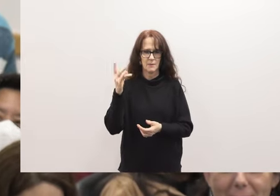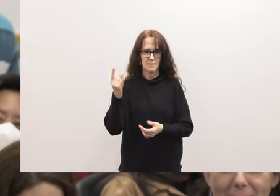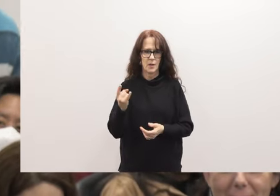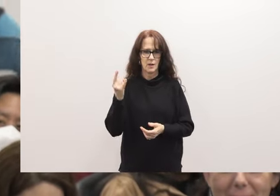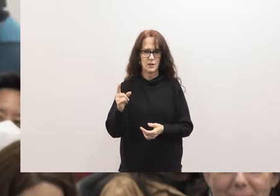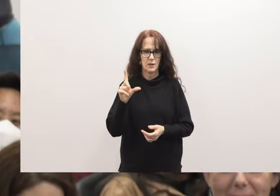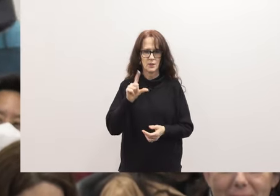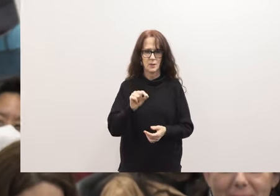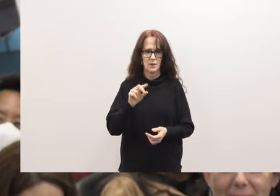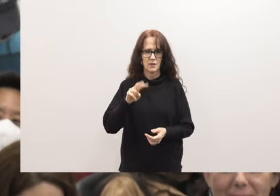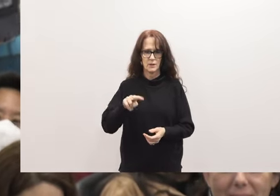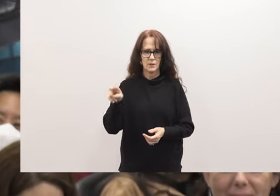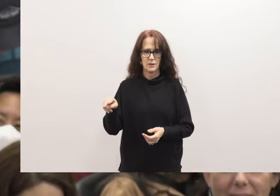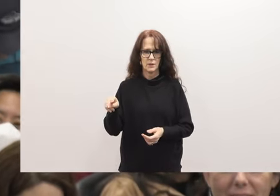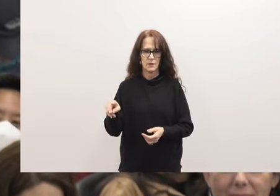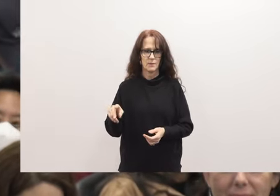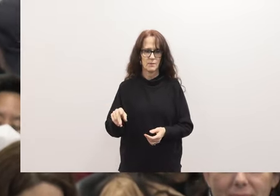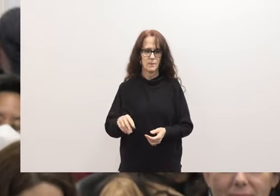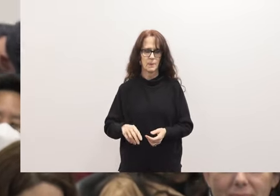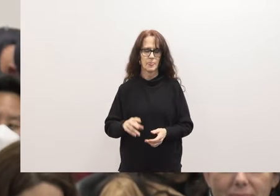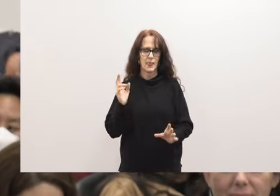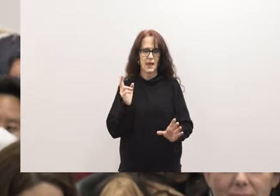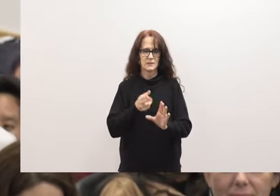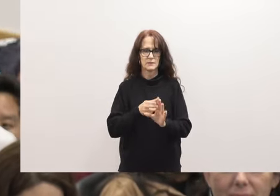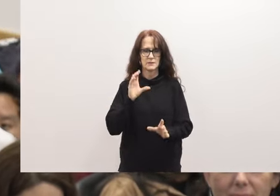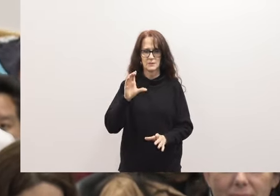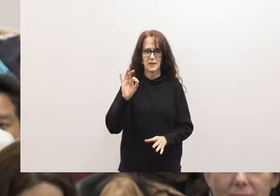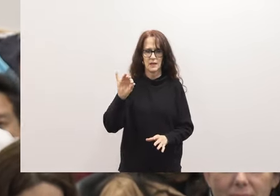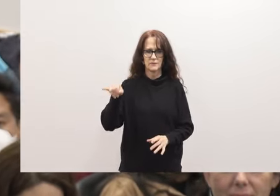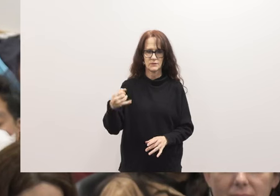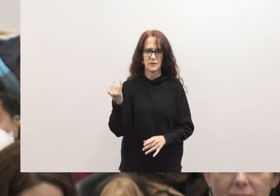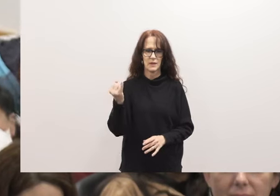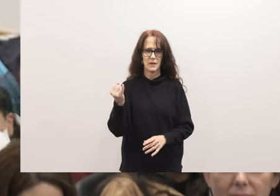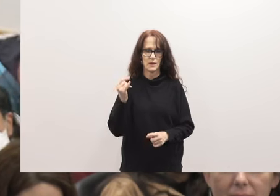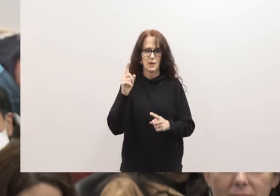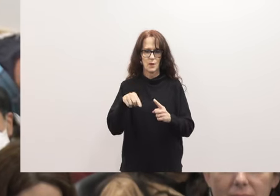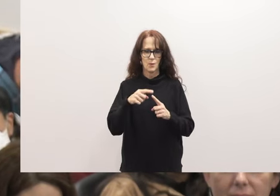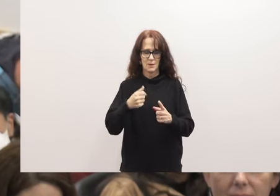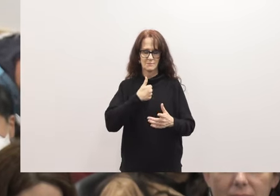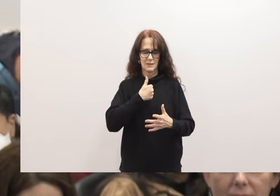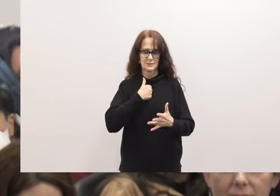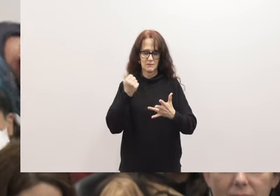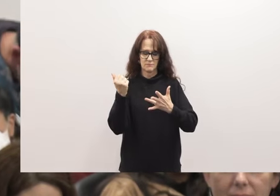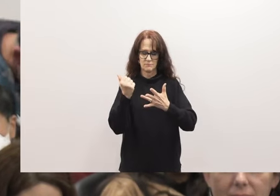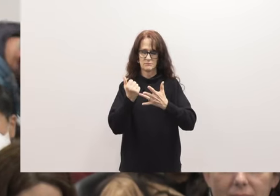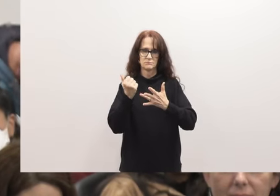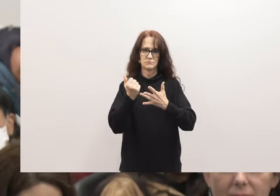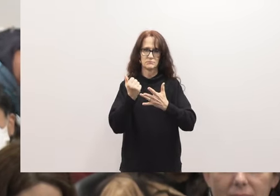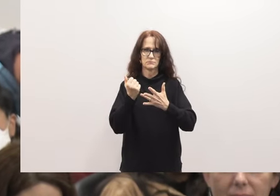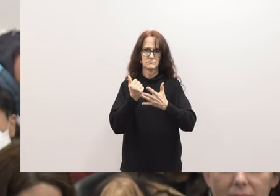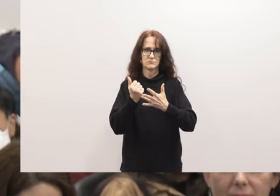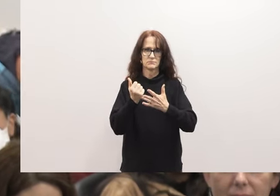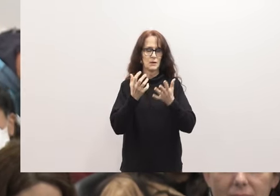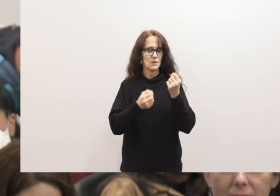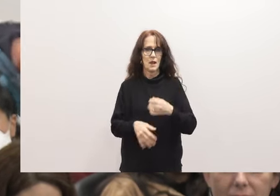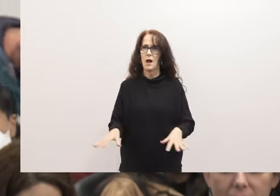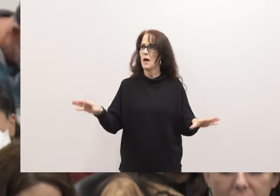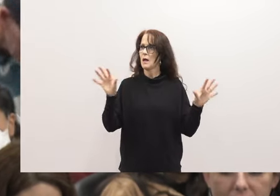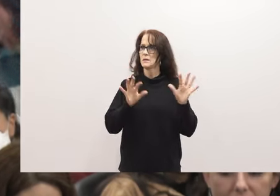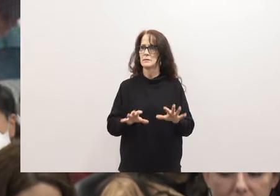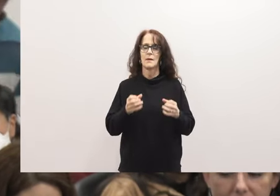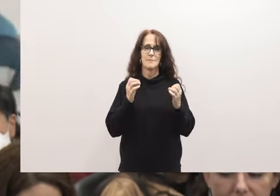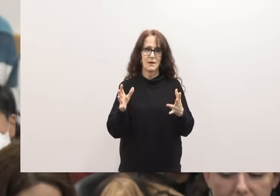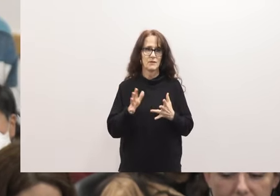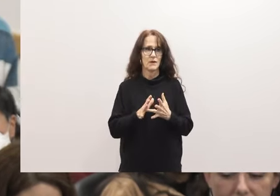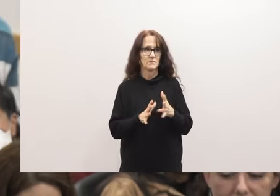of 2022. I joined CFJ when I was in the ninth grade. I was lost, like many